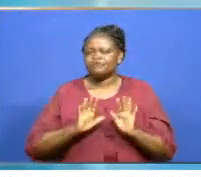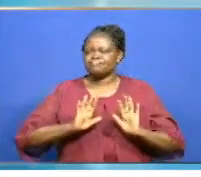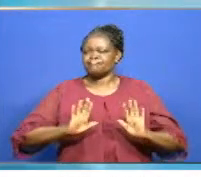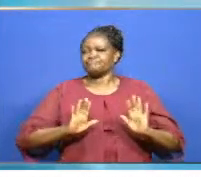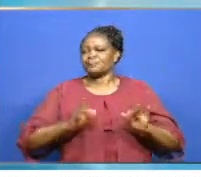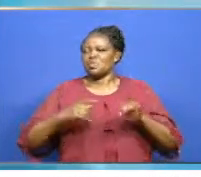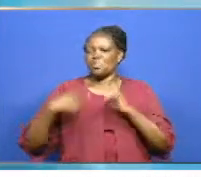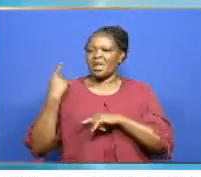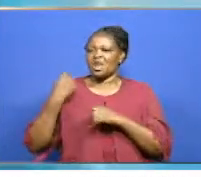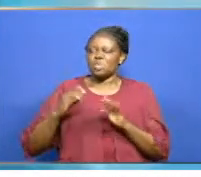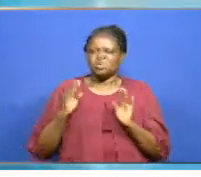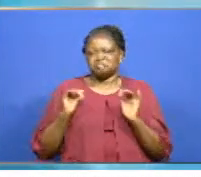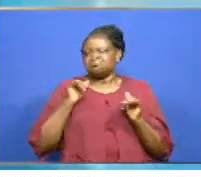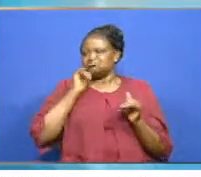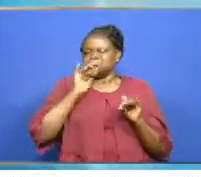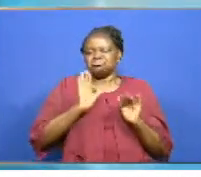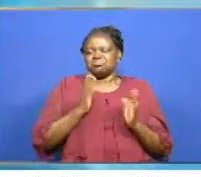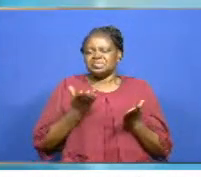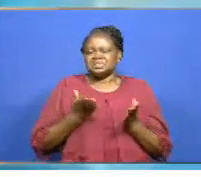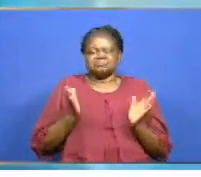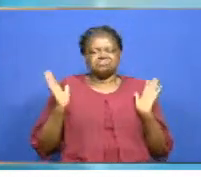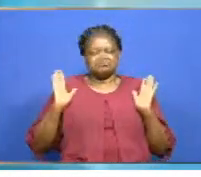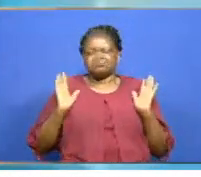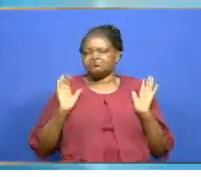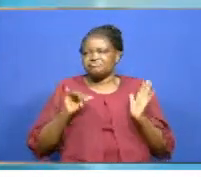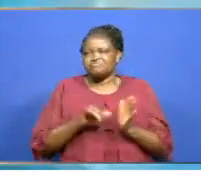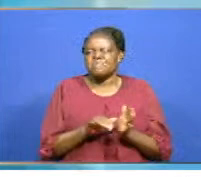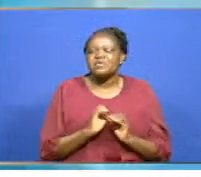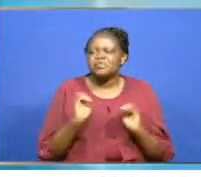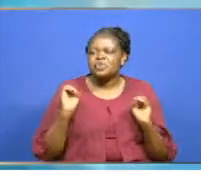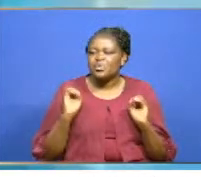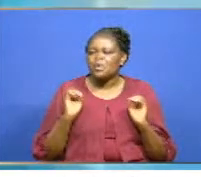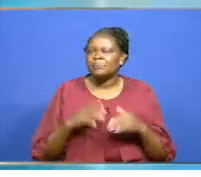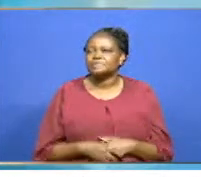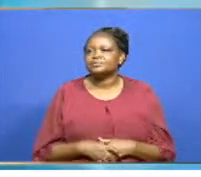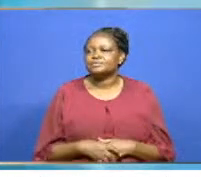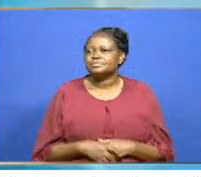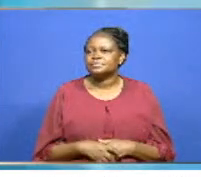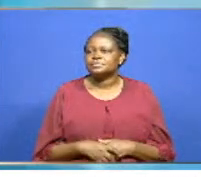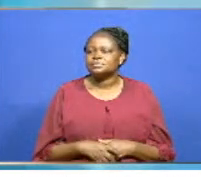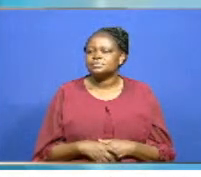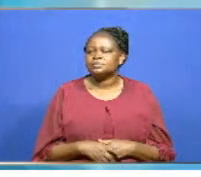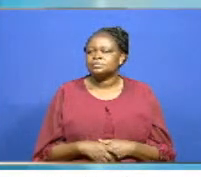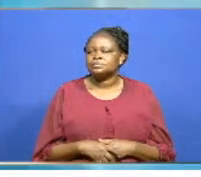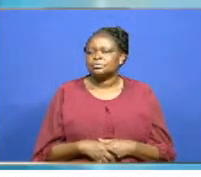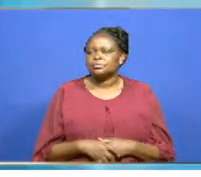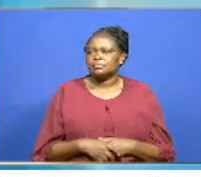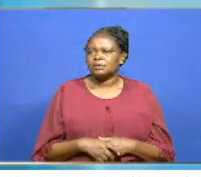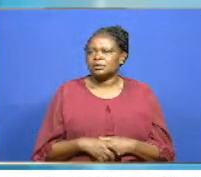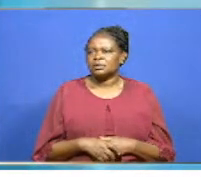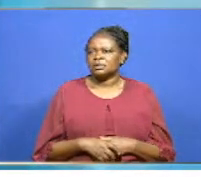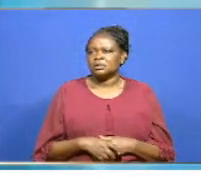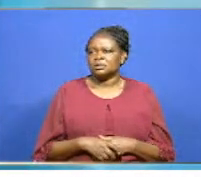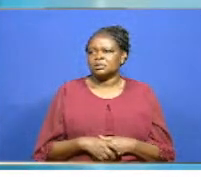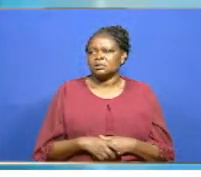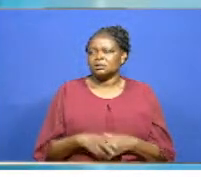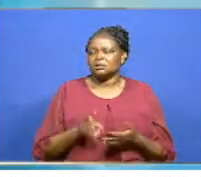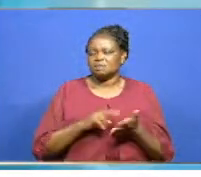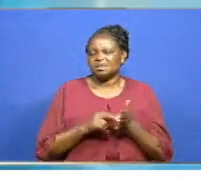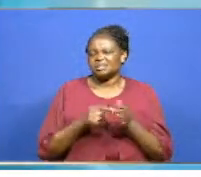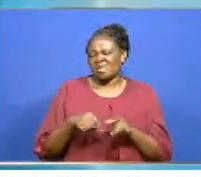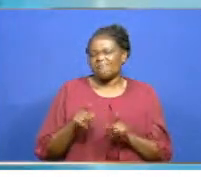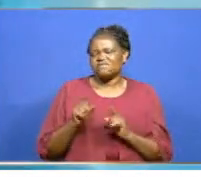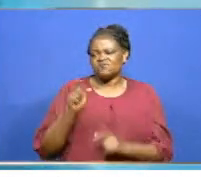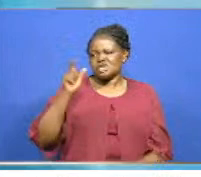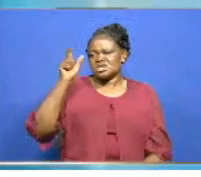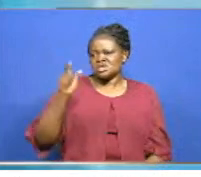they win or lose. It doesn't in any way. So as not to appear like a regional king. Yes. I think he's come